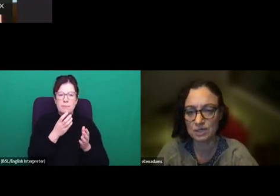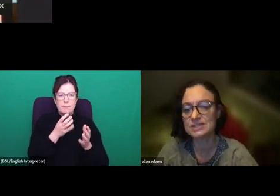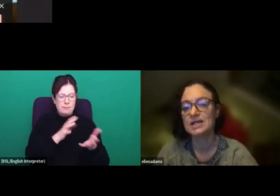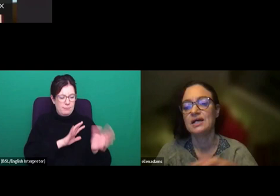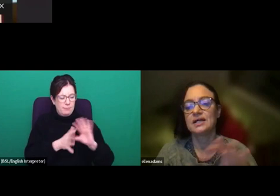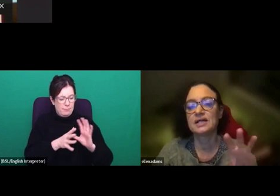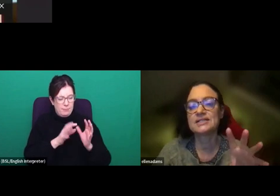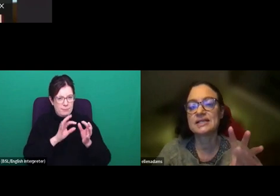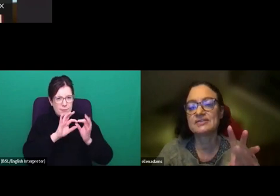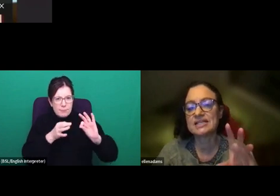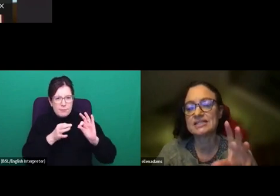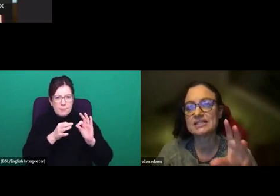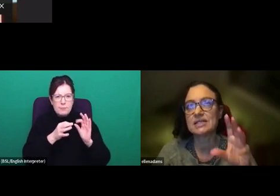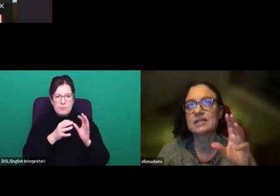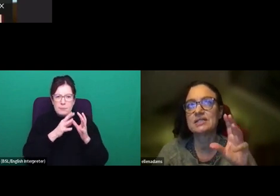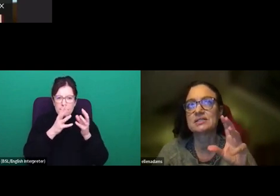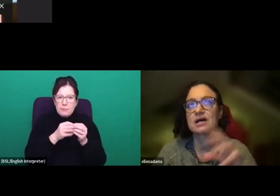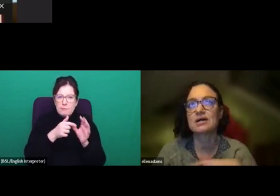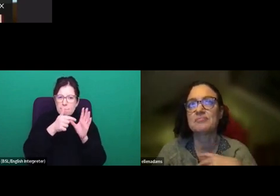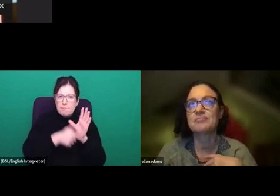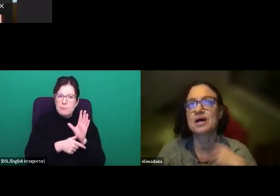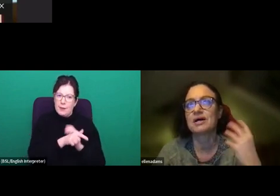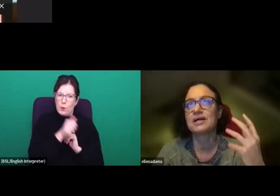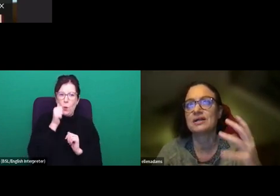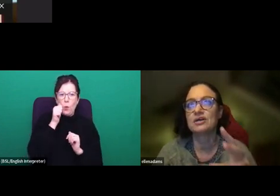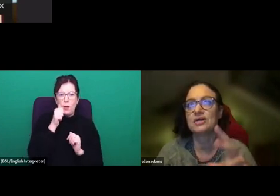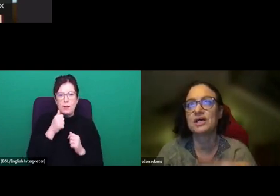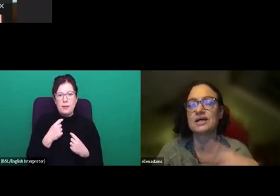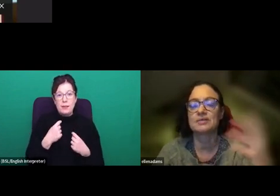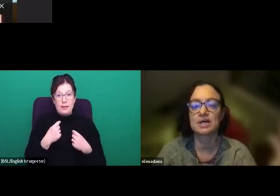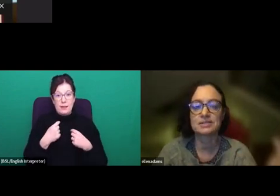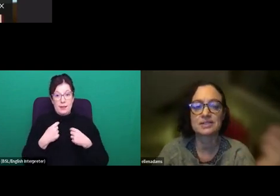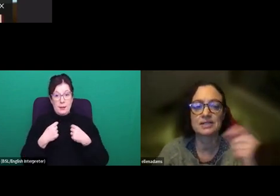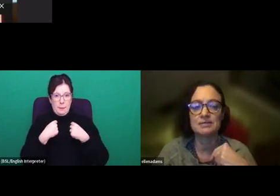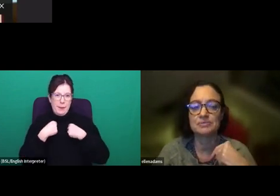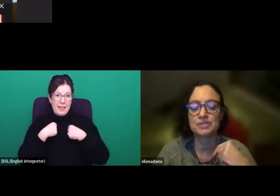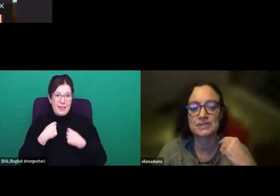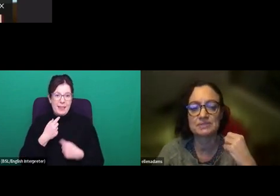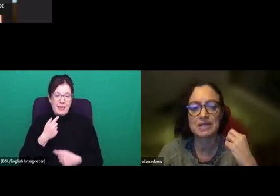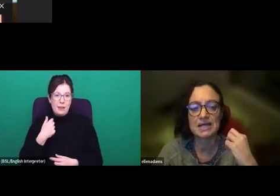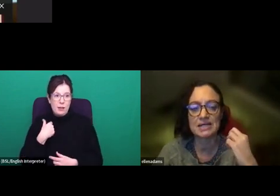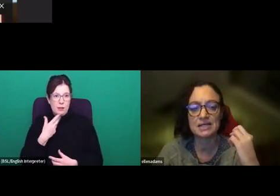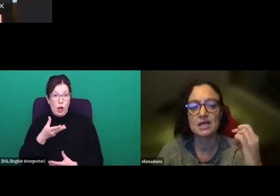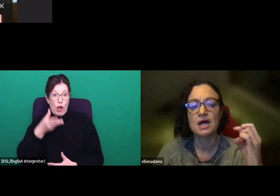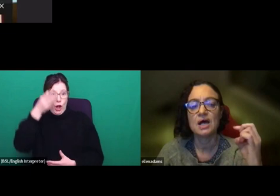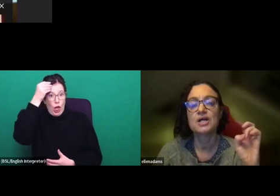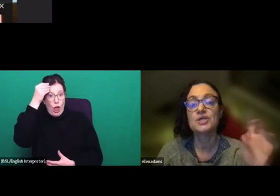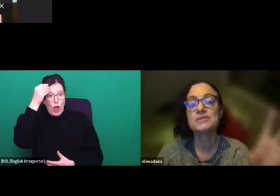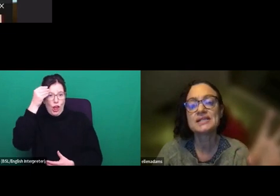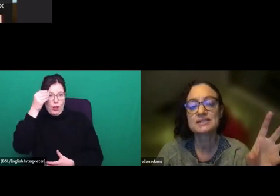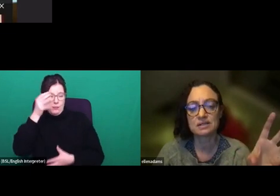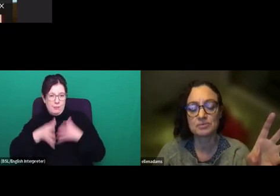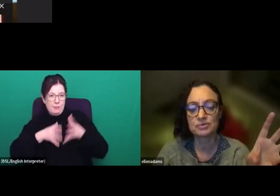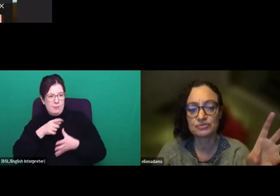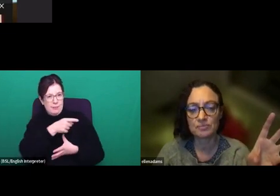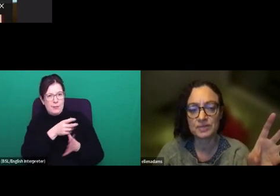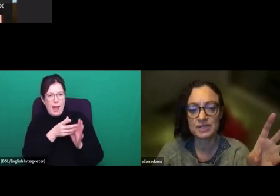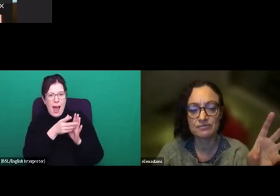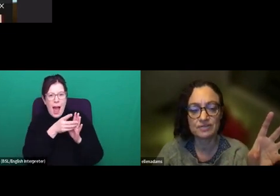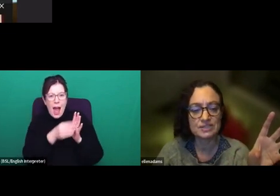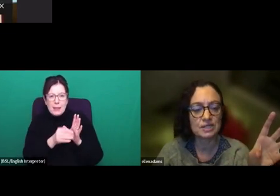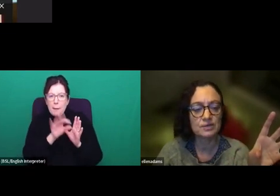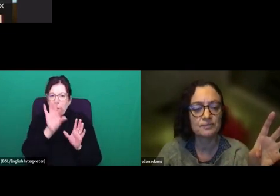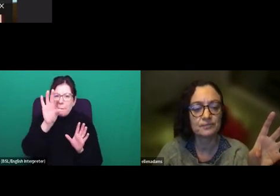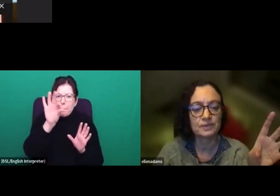BSL works. And the idea is that I'm a learner and I'm asking him to explain using examples from